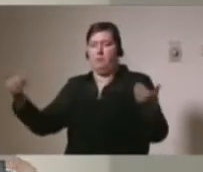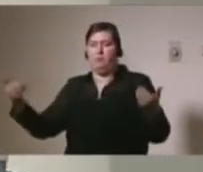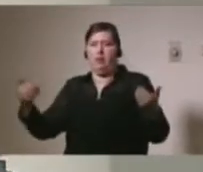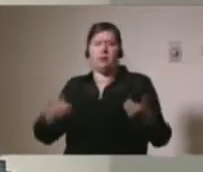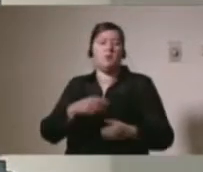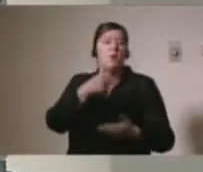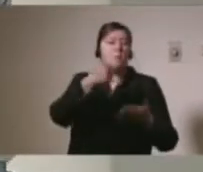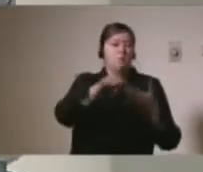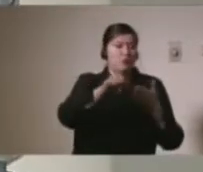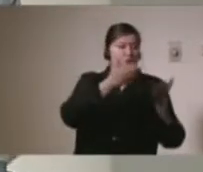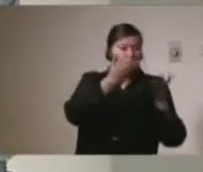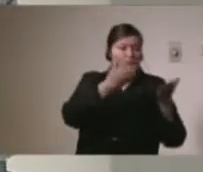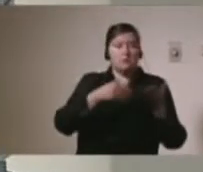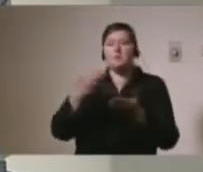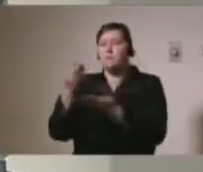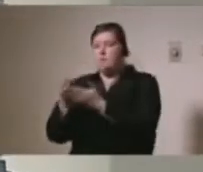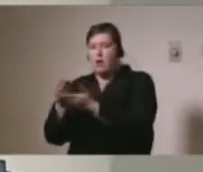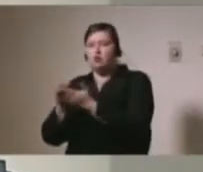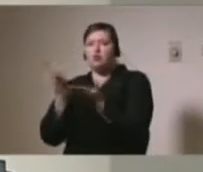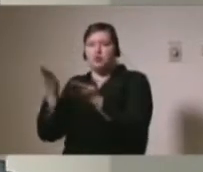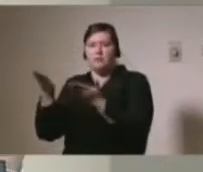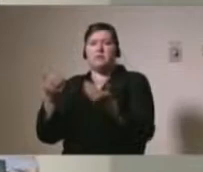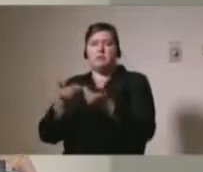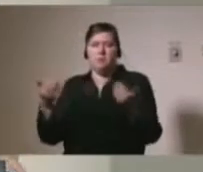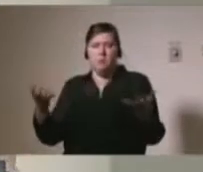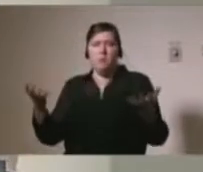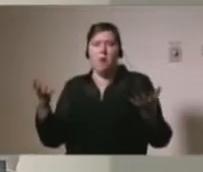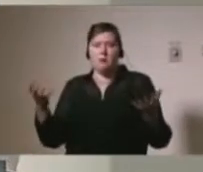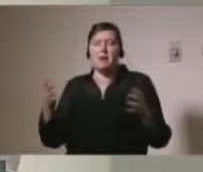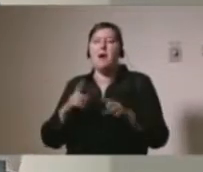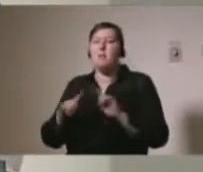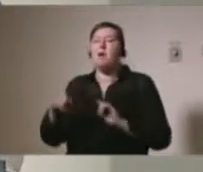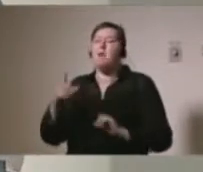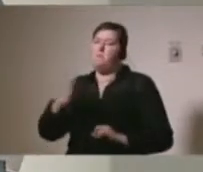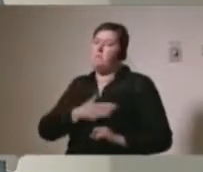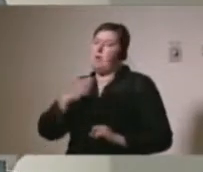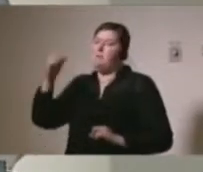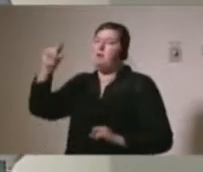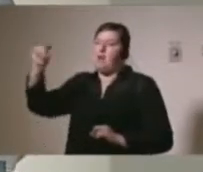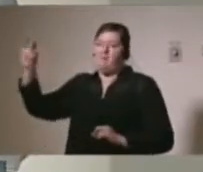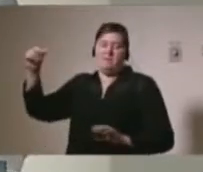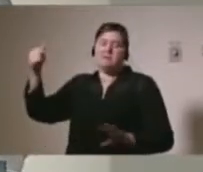we're very happy to see that this was rejected.